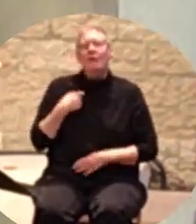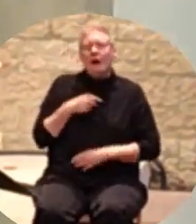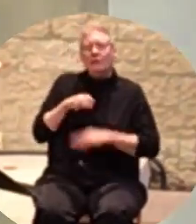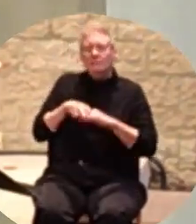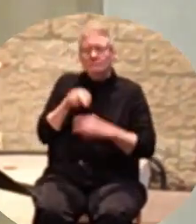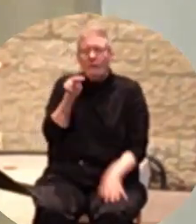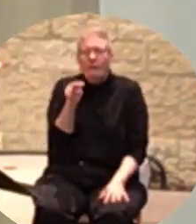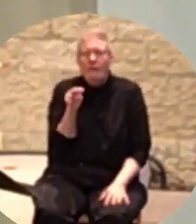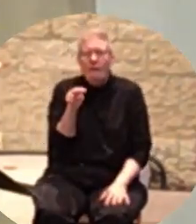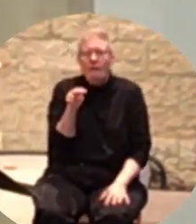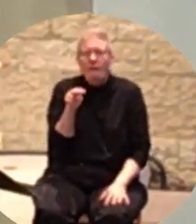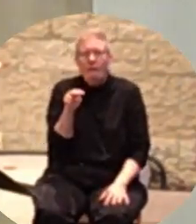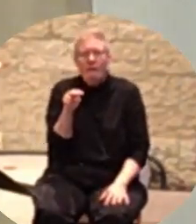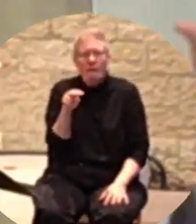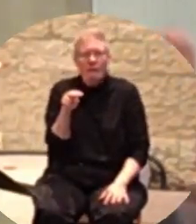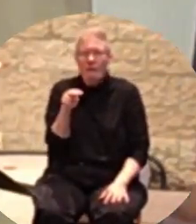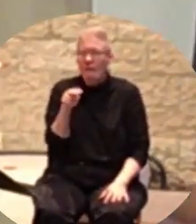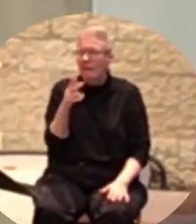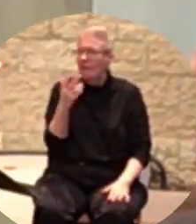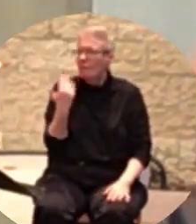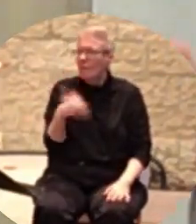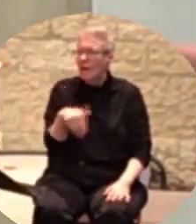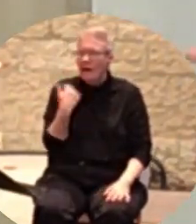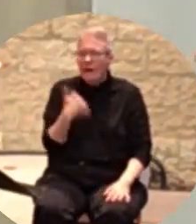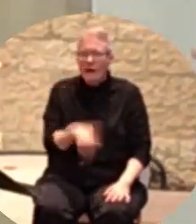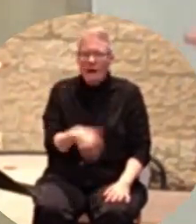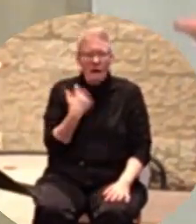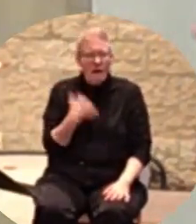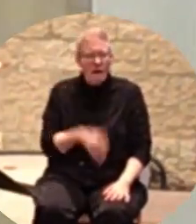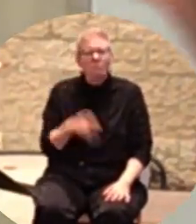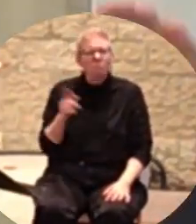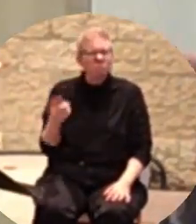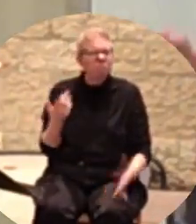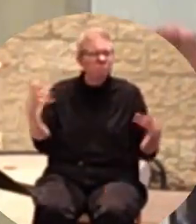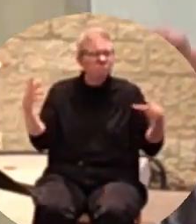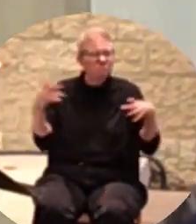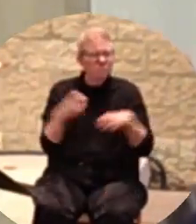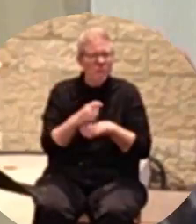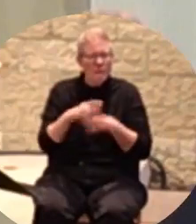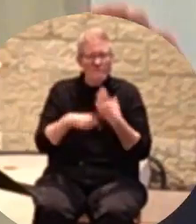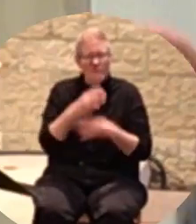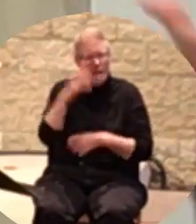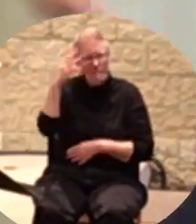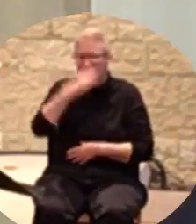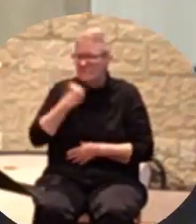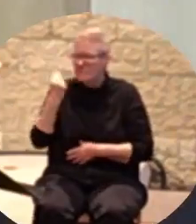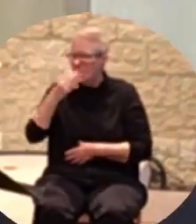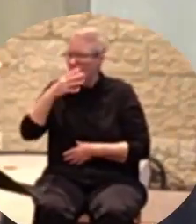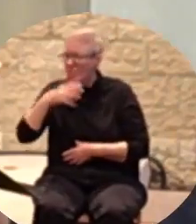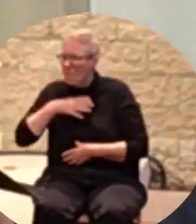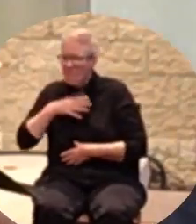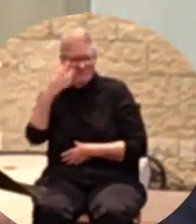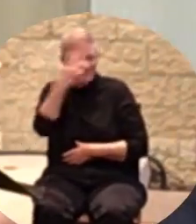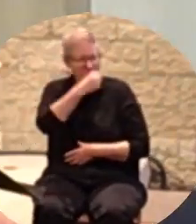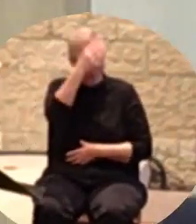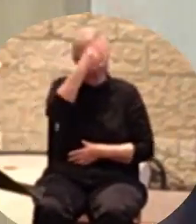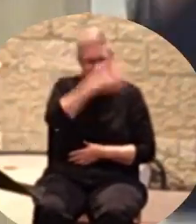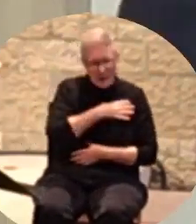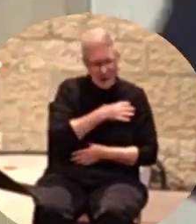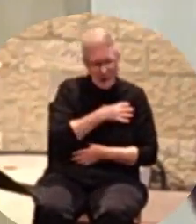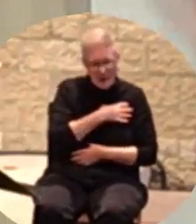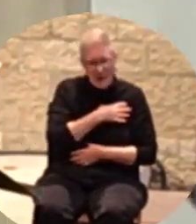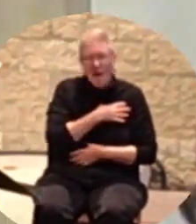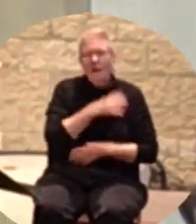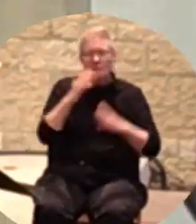video. And the essence of it is, it's about this beautiful woman and this beautiful man. And the